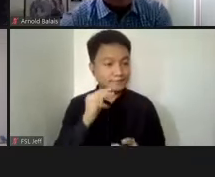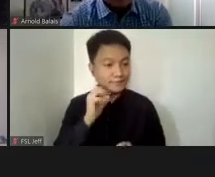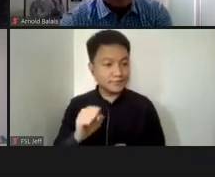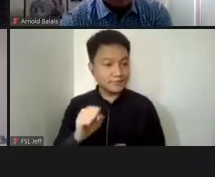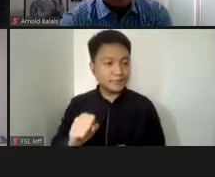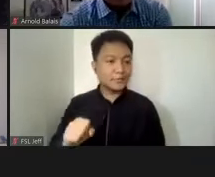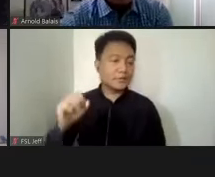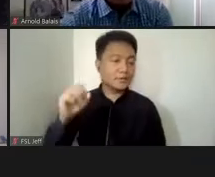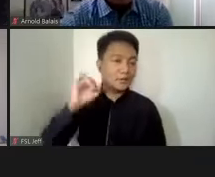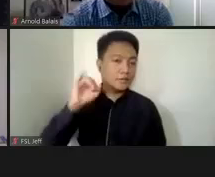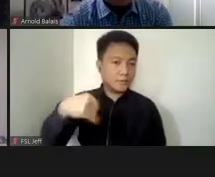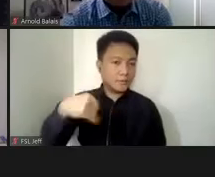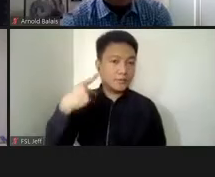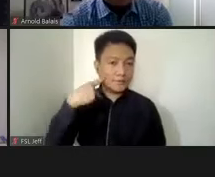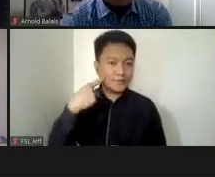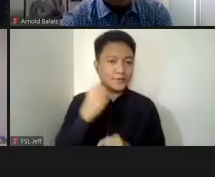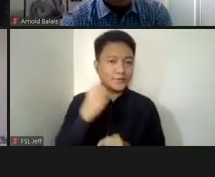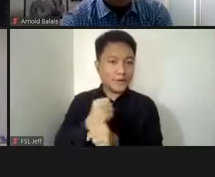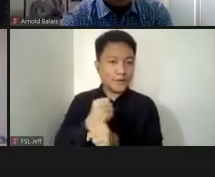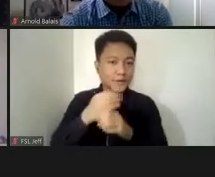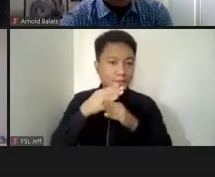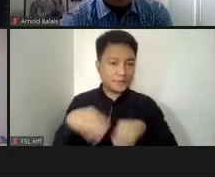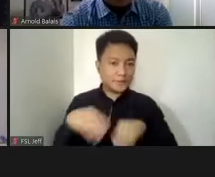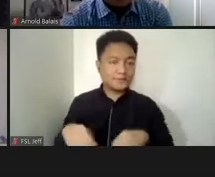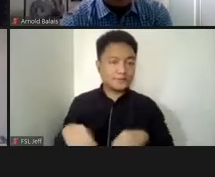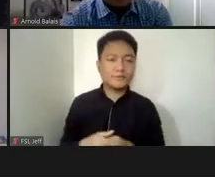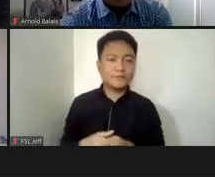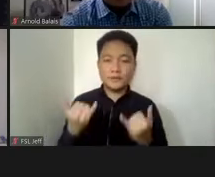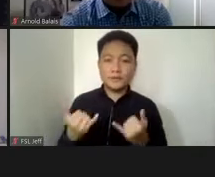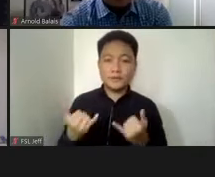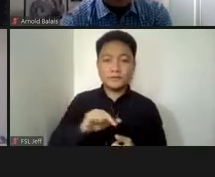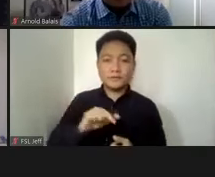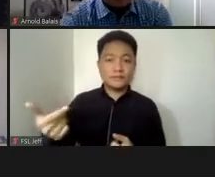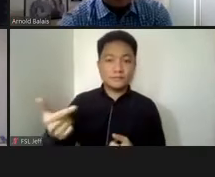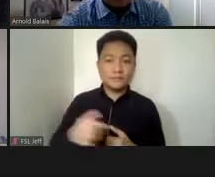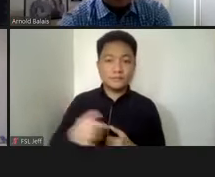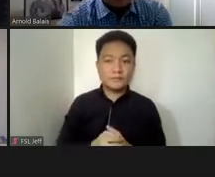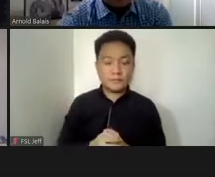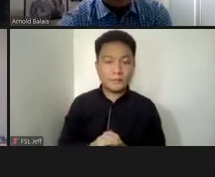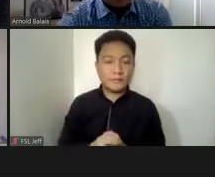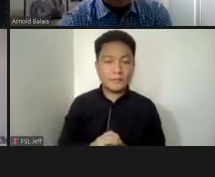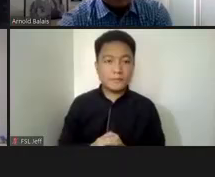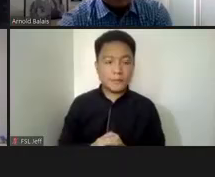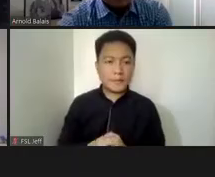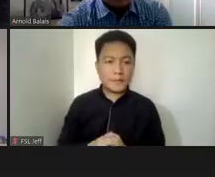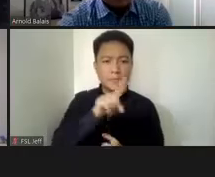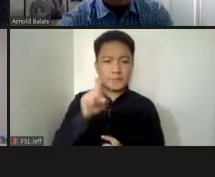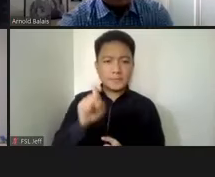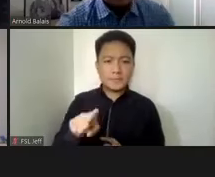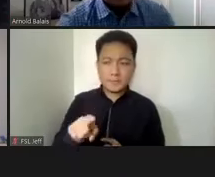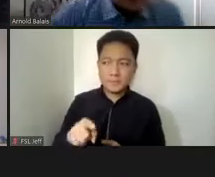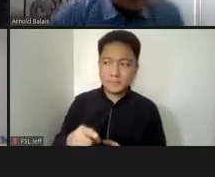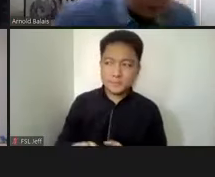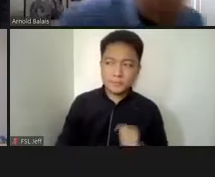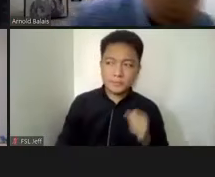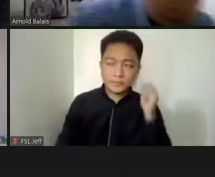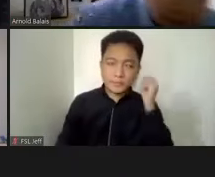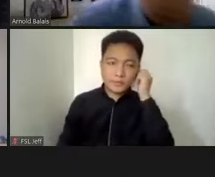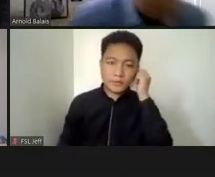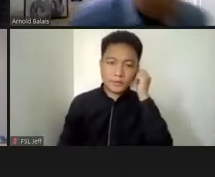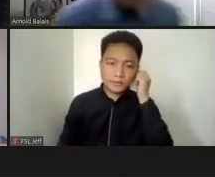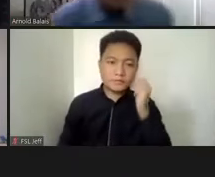The question, I guess, in simpler words, is how do we inspire others to act right now?